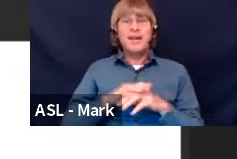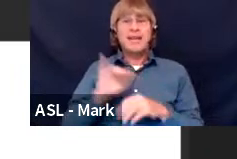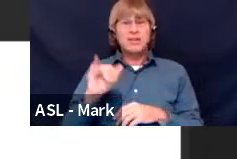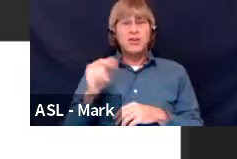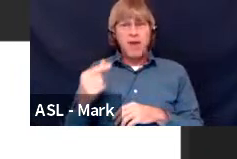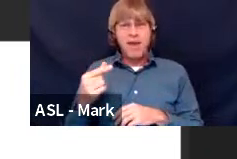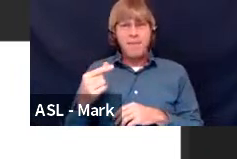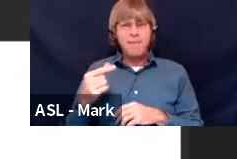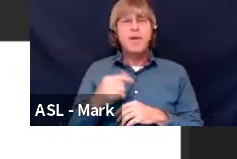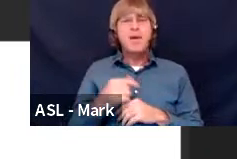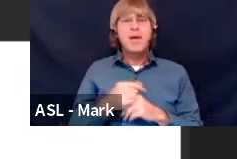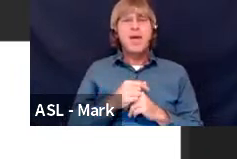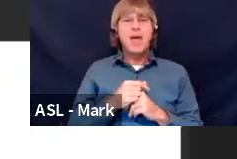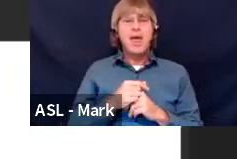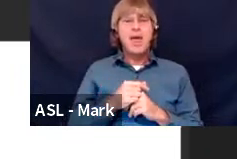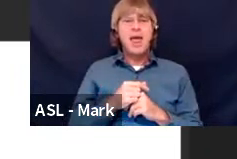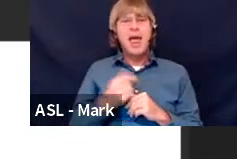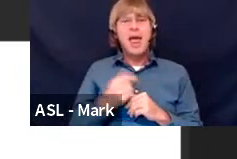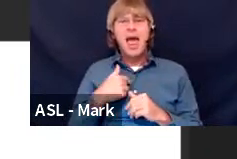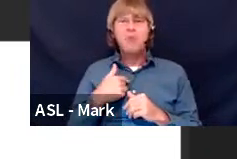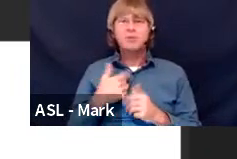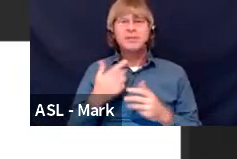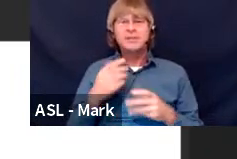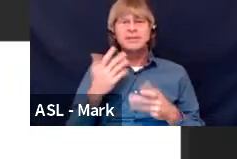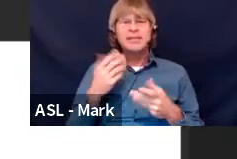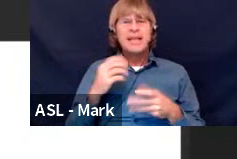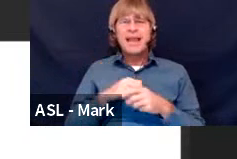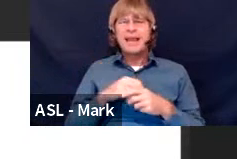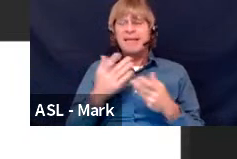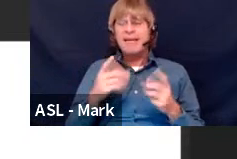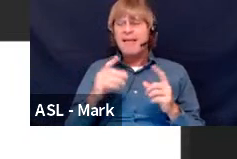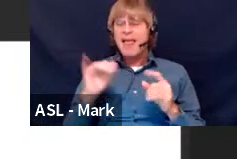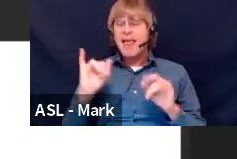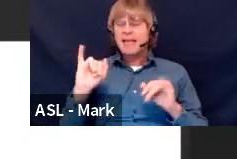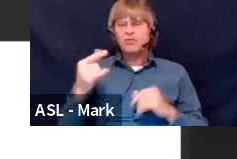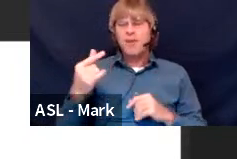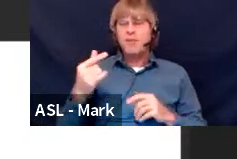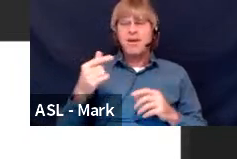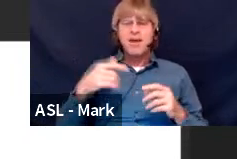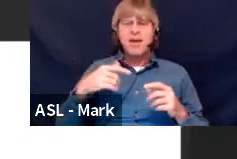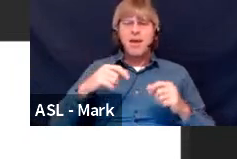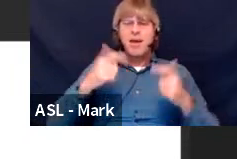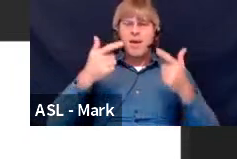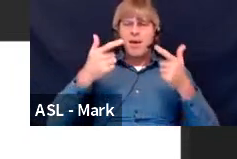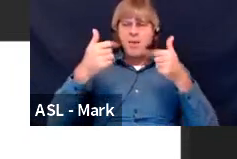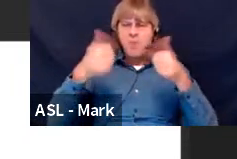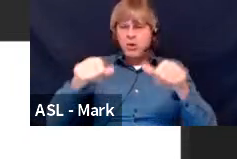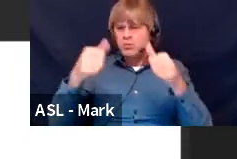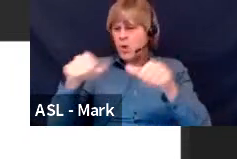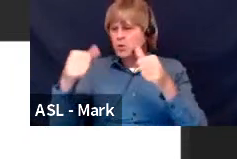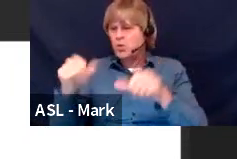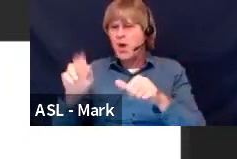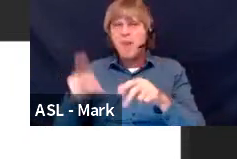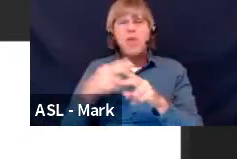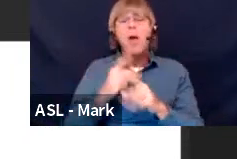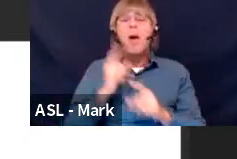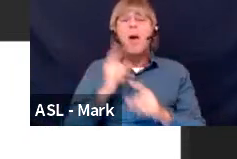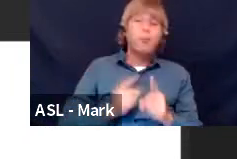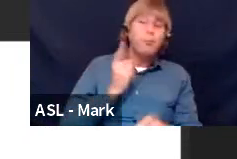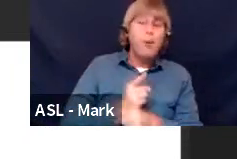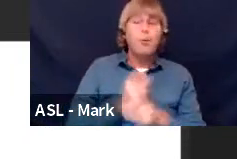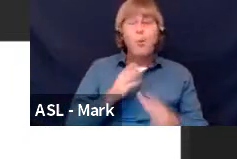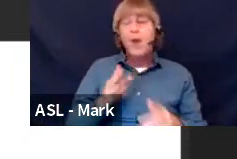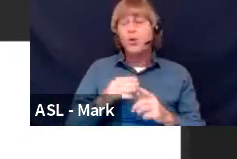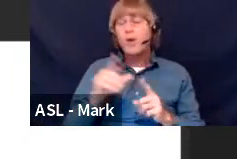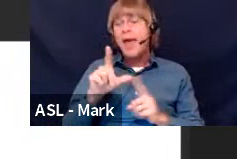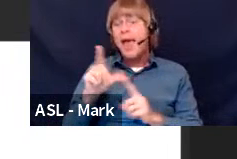Instagram, I, you know, was in a sea of Instagram posts that were about the proper way to hand